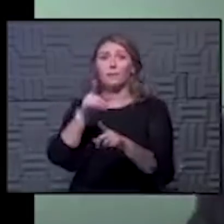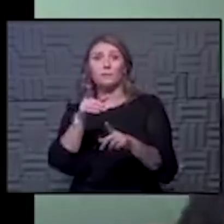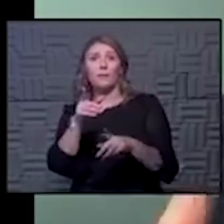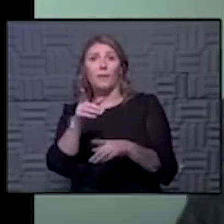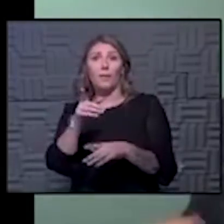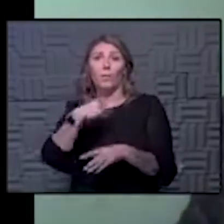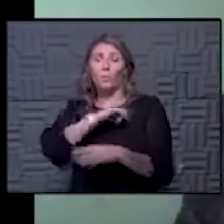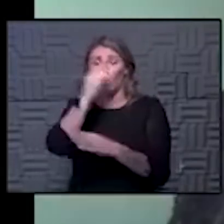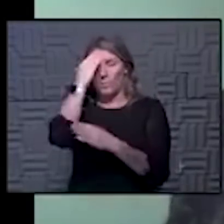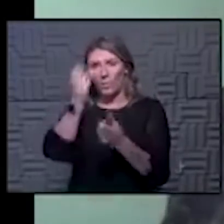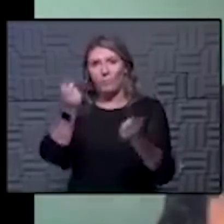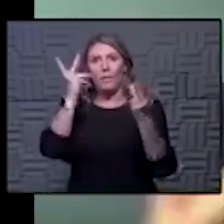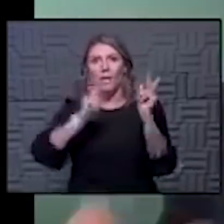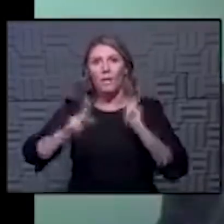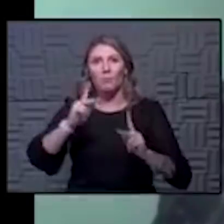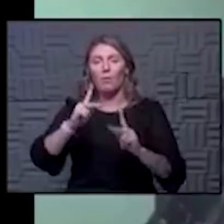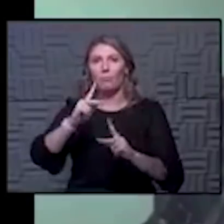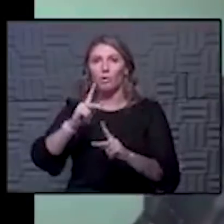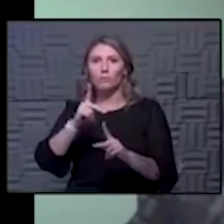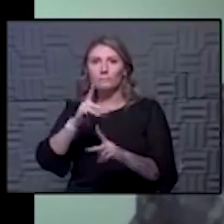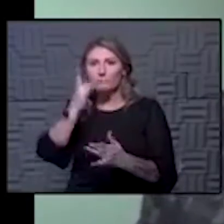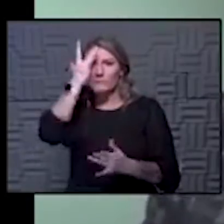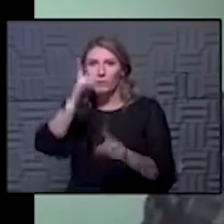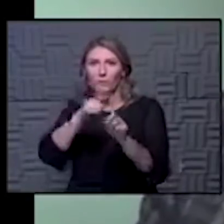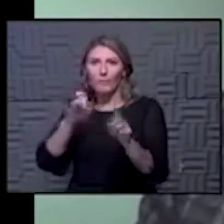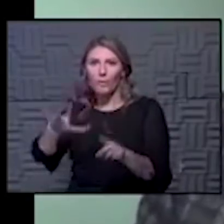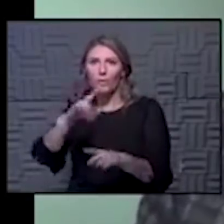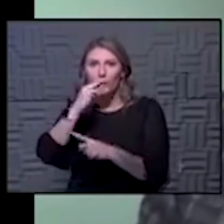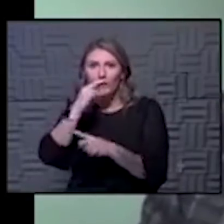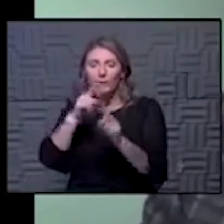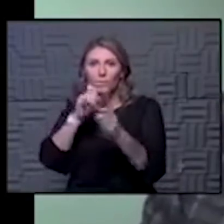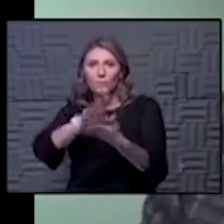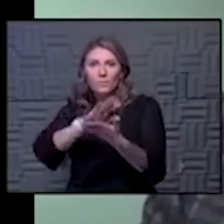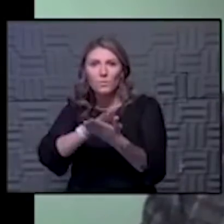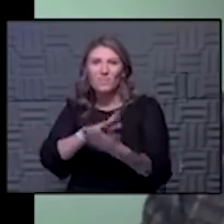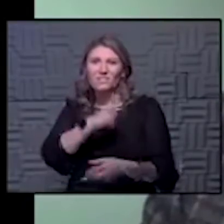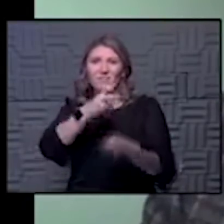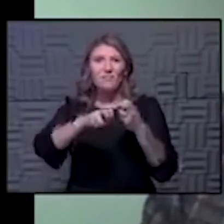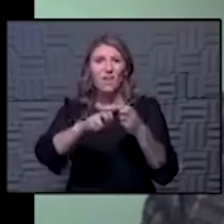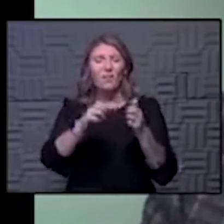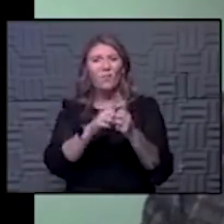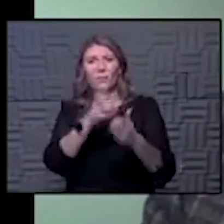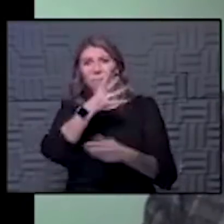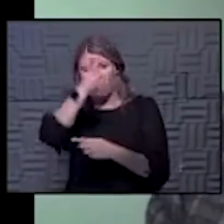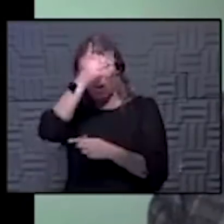school got it and they brought it home. And I mean, it's just tough when you're a parent or a spouse to deal